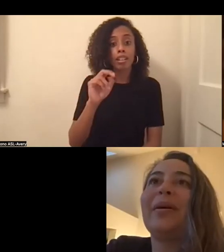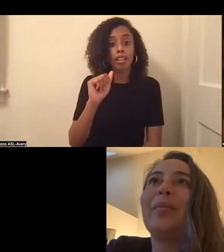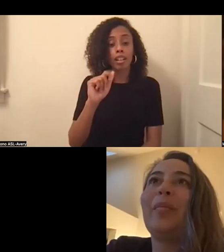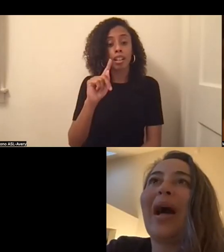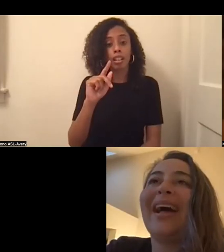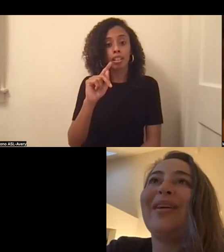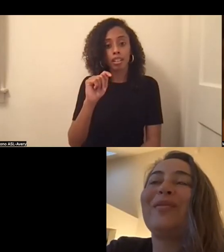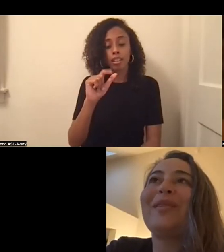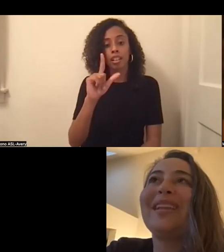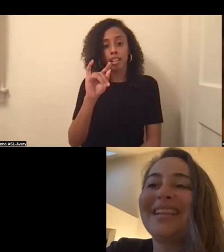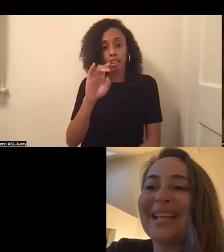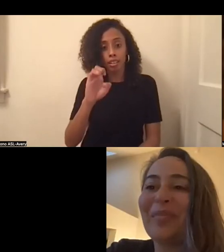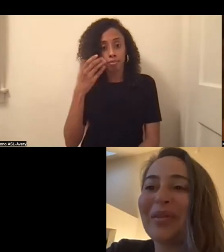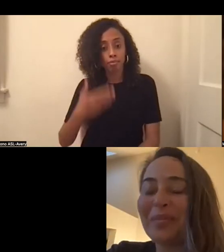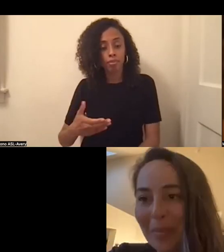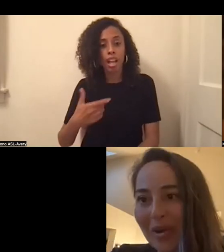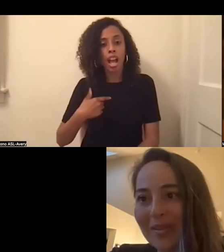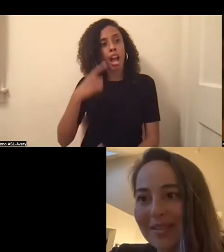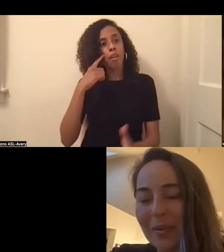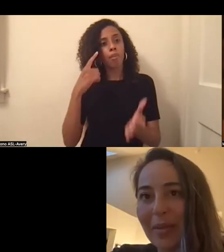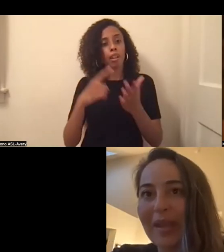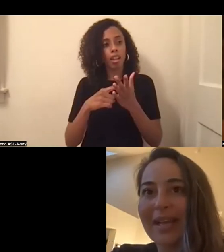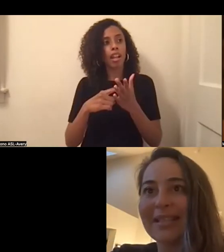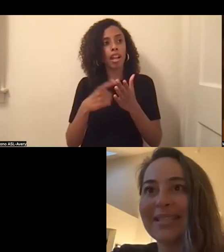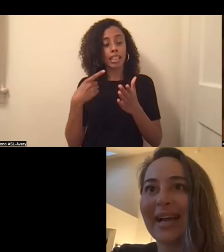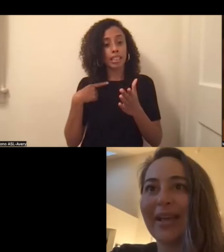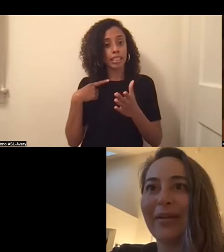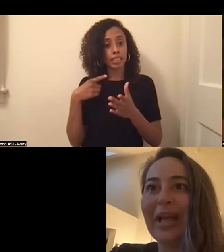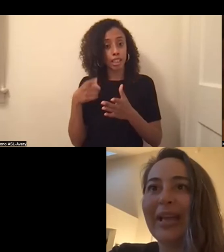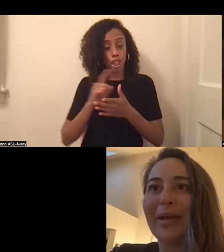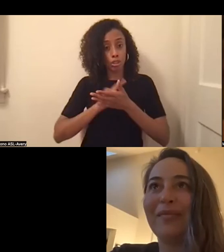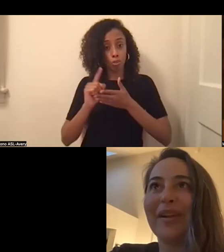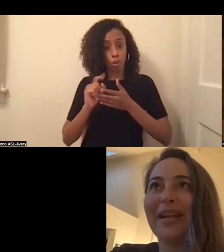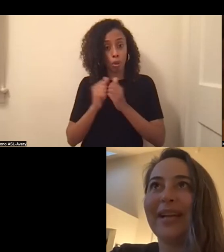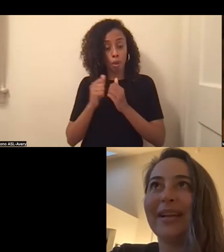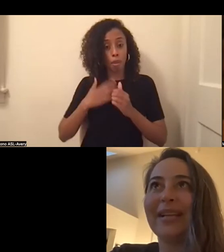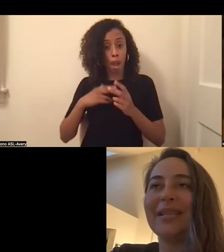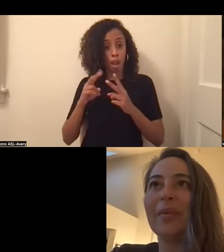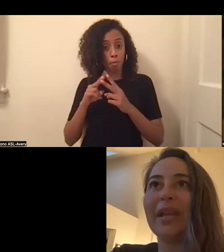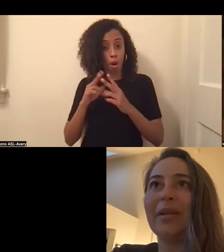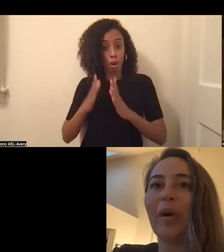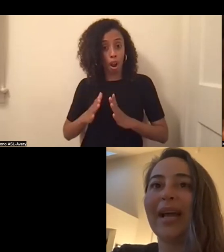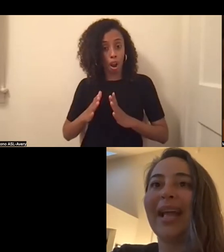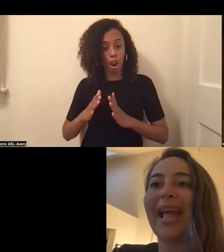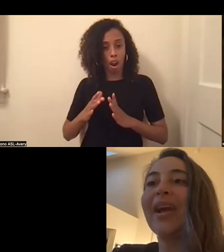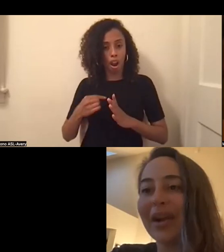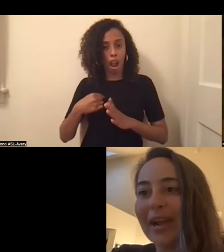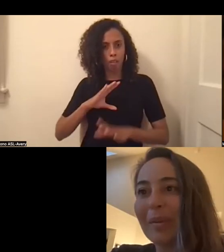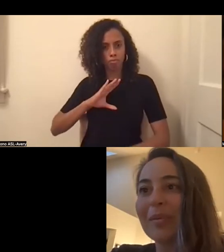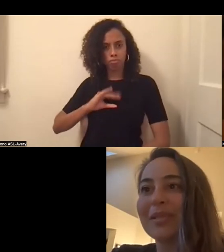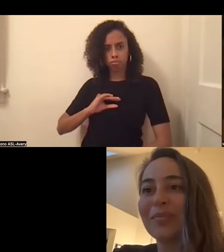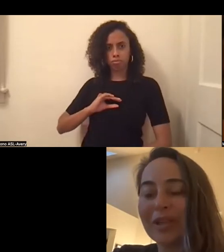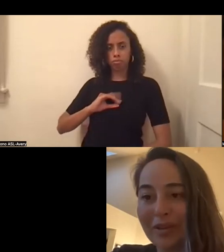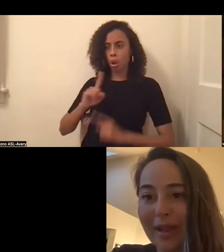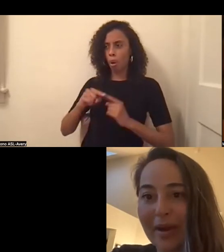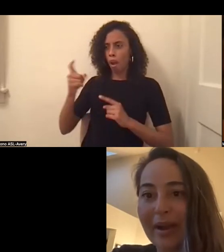So I realized I had a breakthrough with my partner this week, because I am very intimidated by anger and